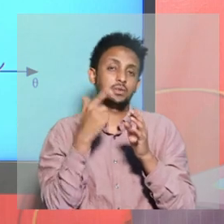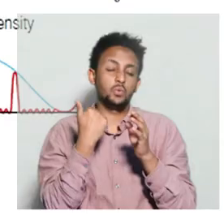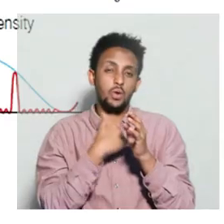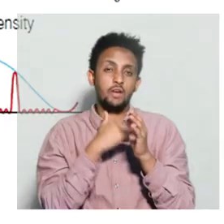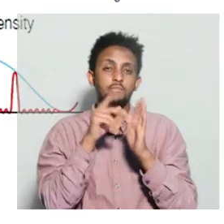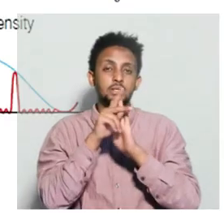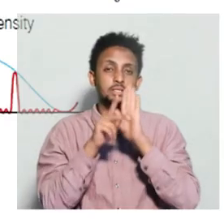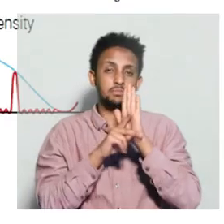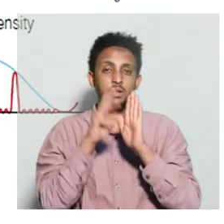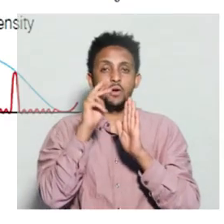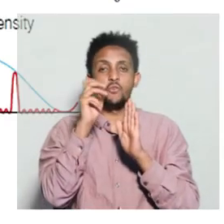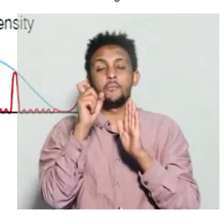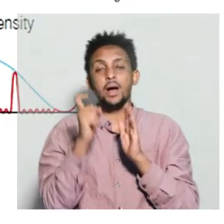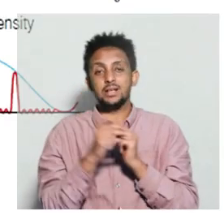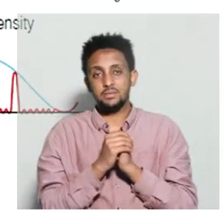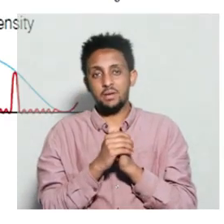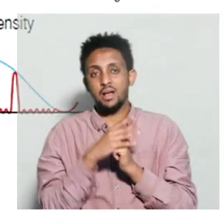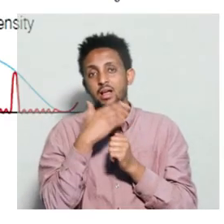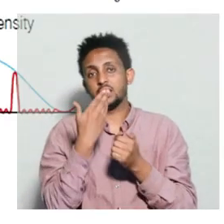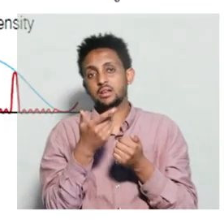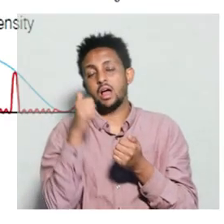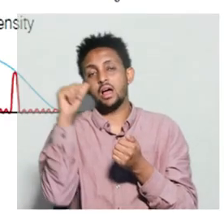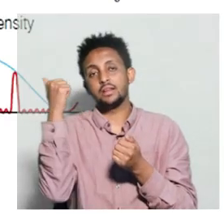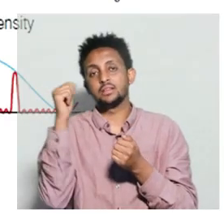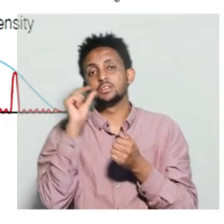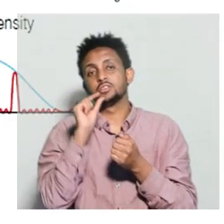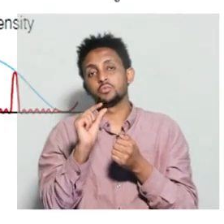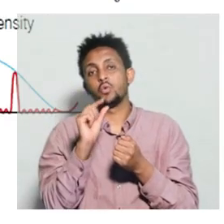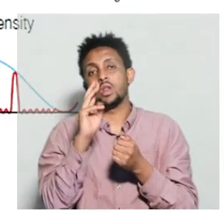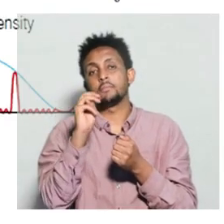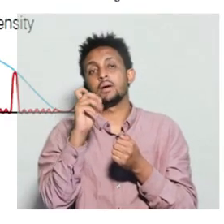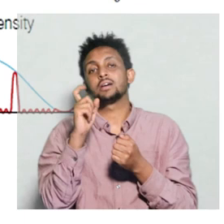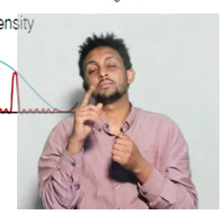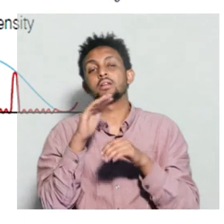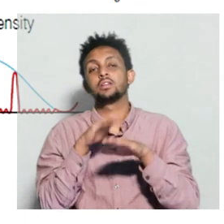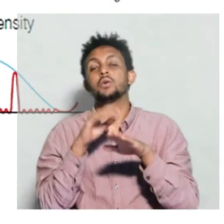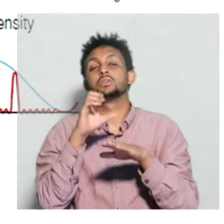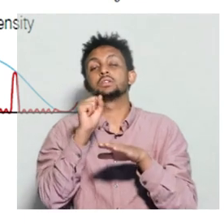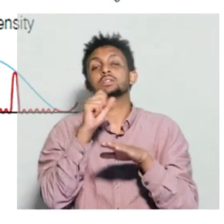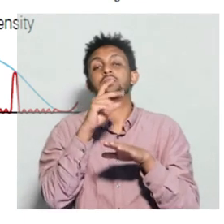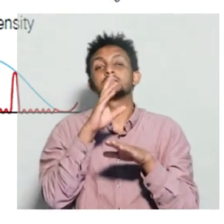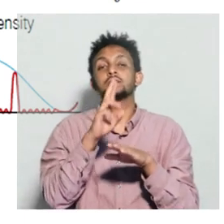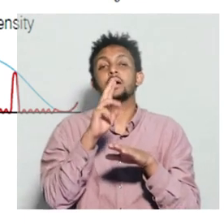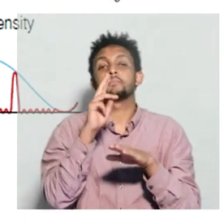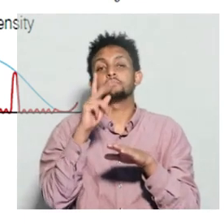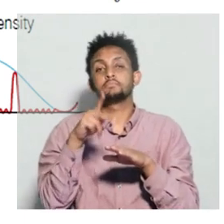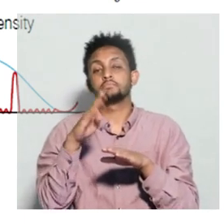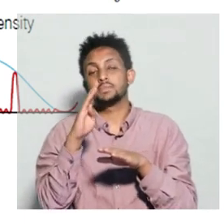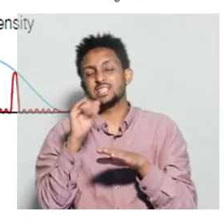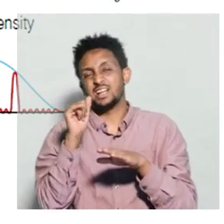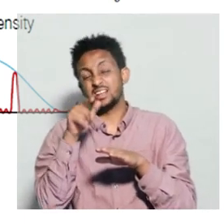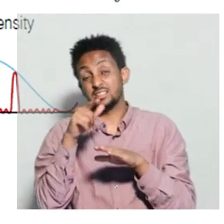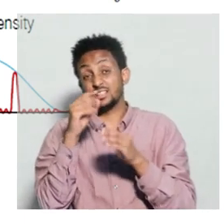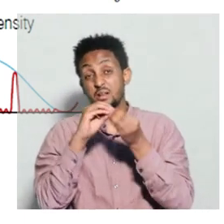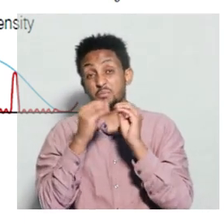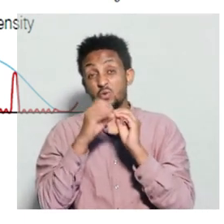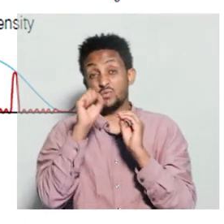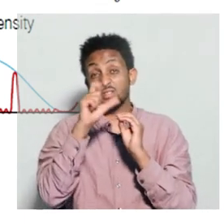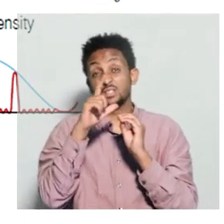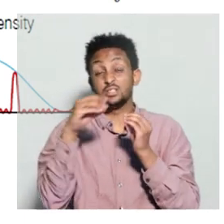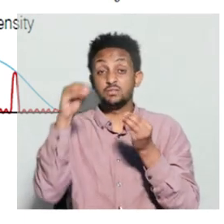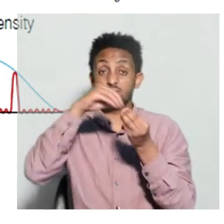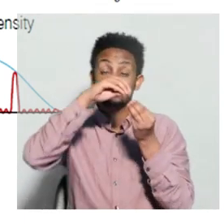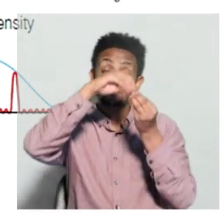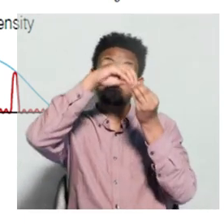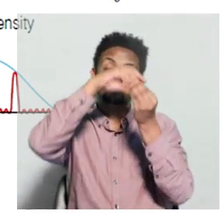is a principal maxima, and there is another smaller maxima, known to be subsidiary maxima. And as the number of slits are